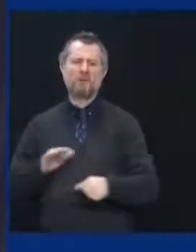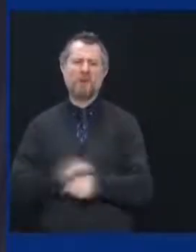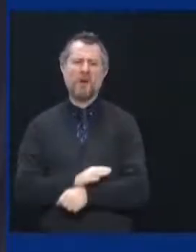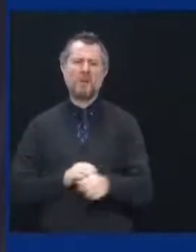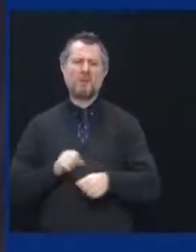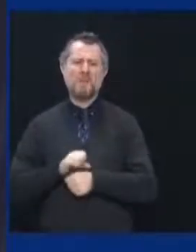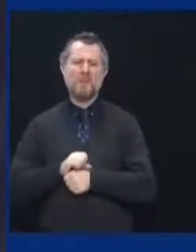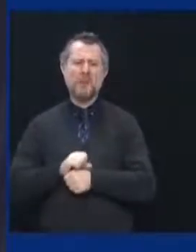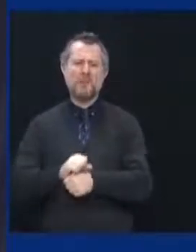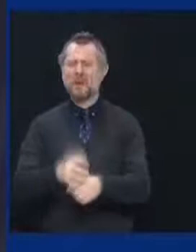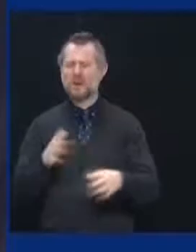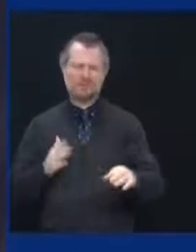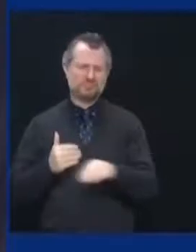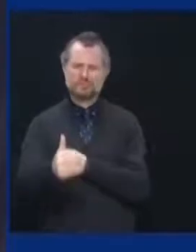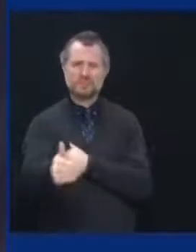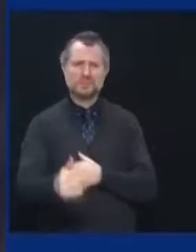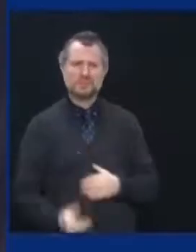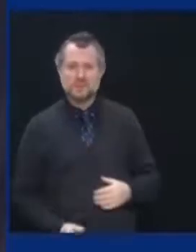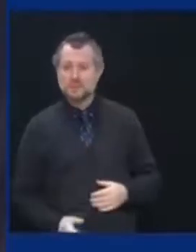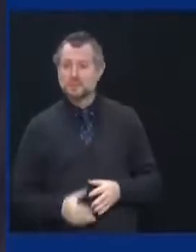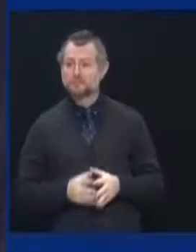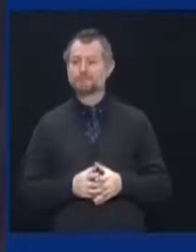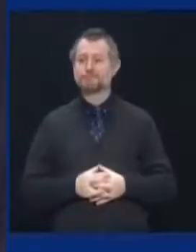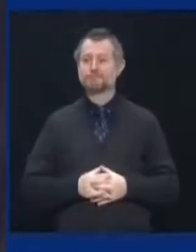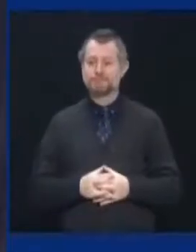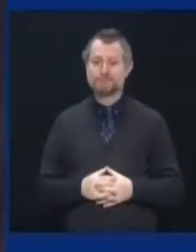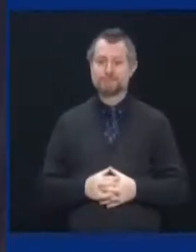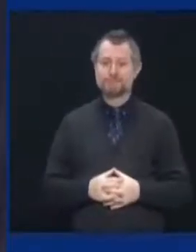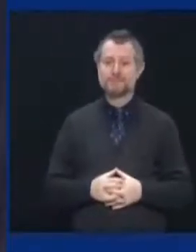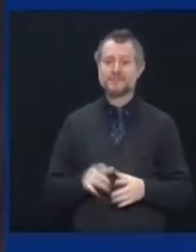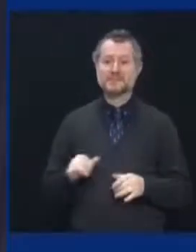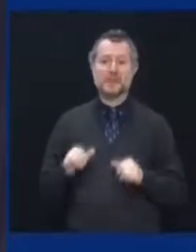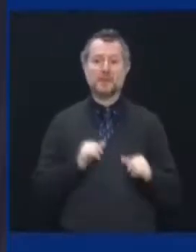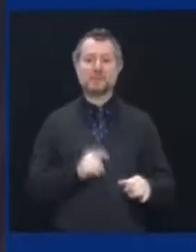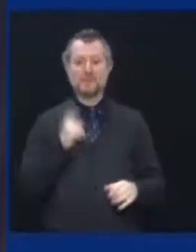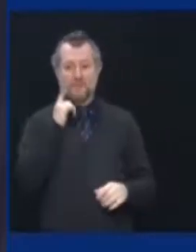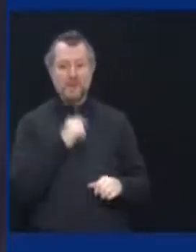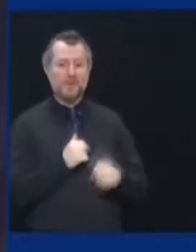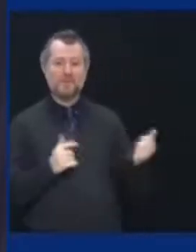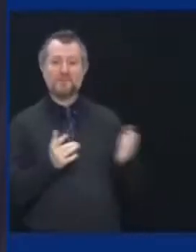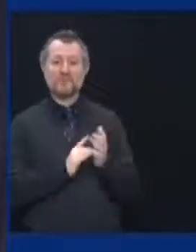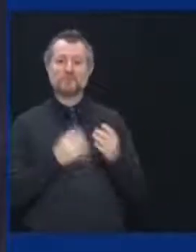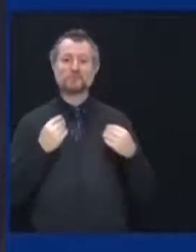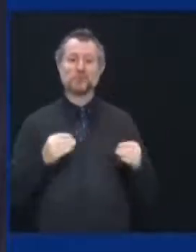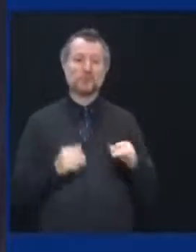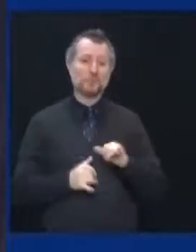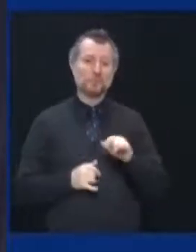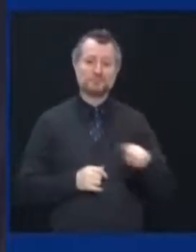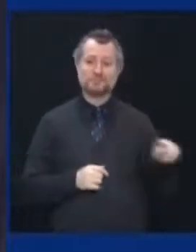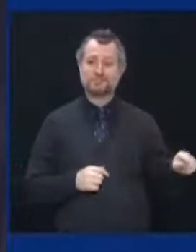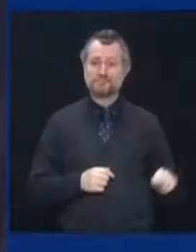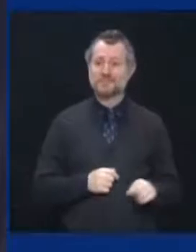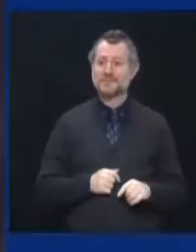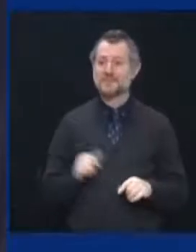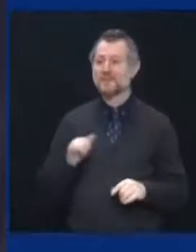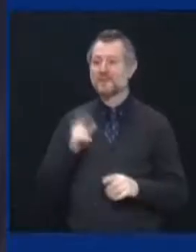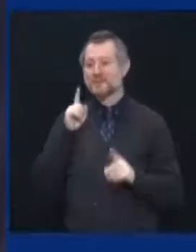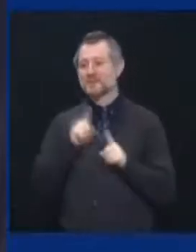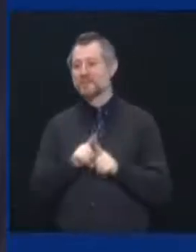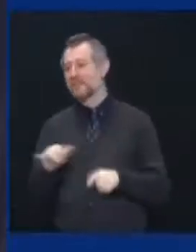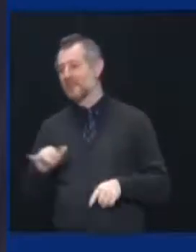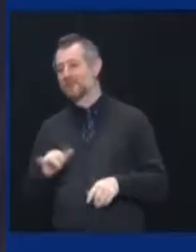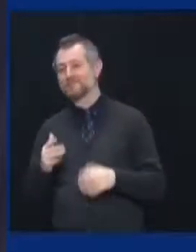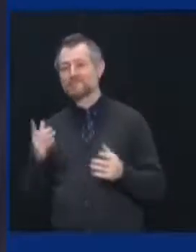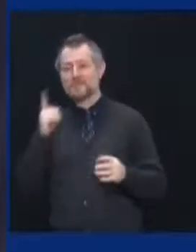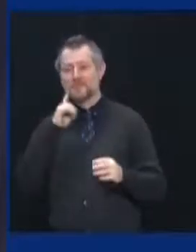taking any more appointments. Same thing for all the other drugstores, and same thing for the other